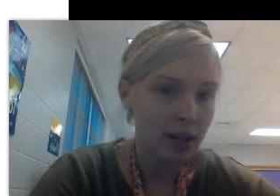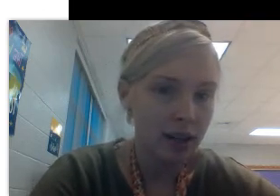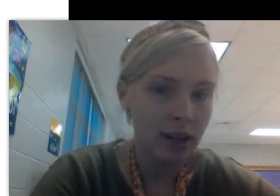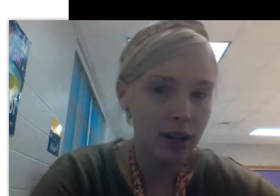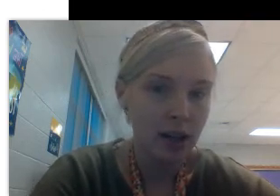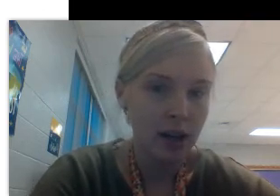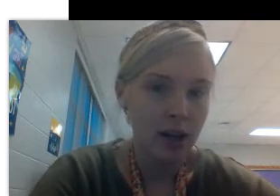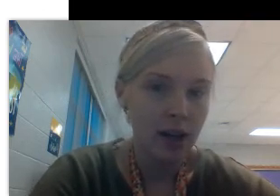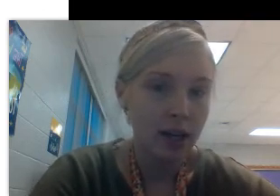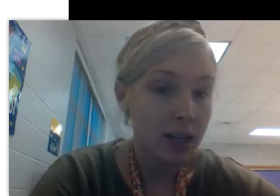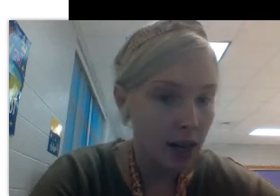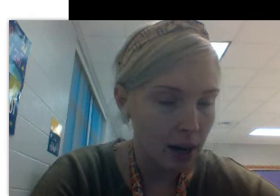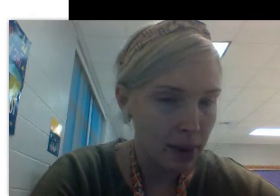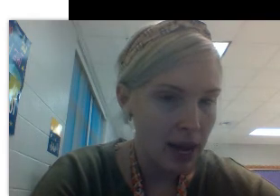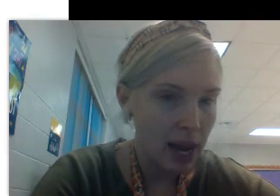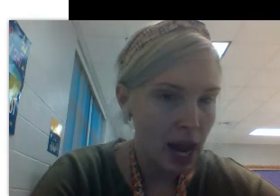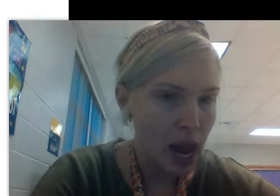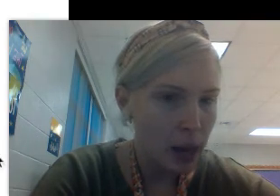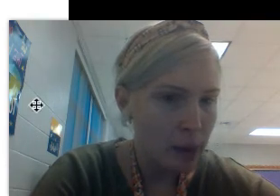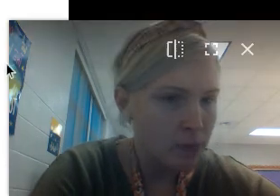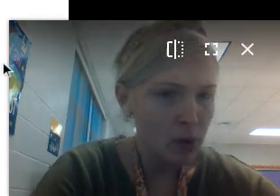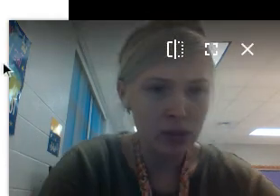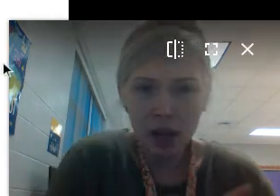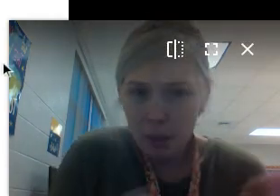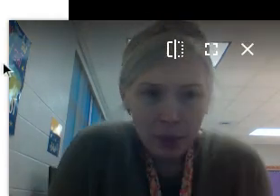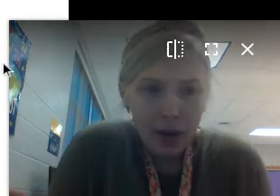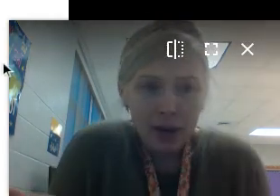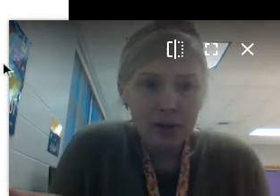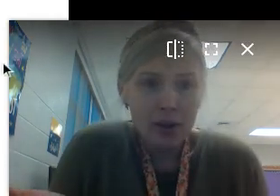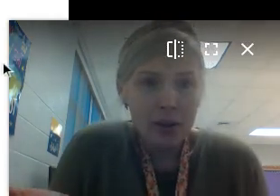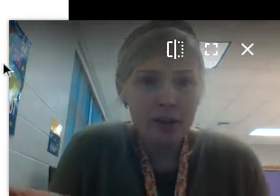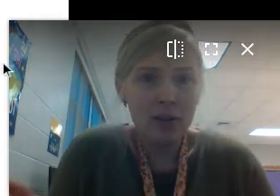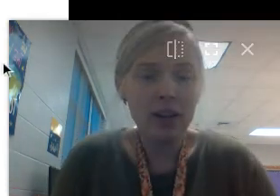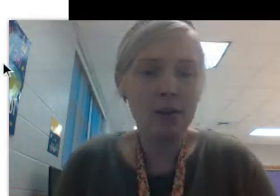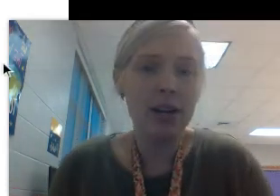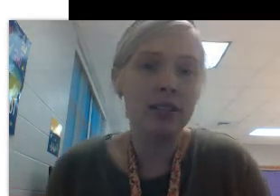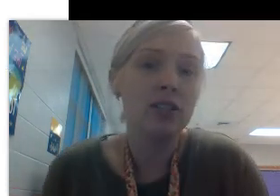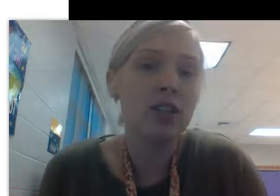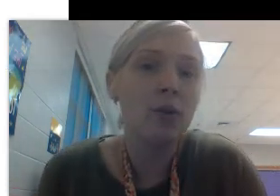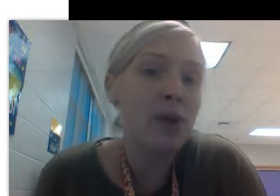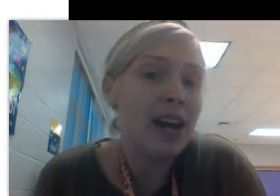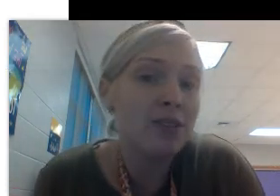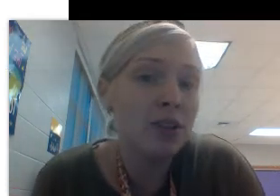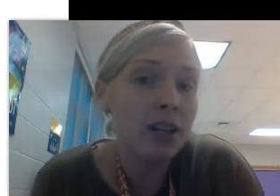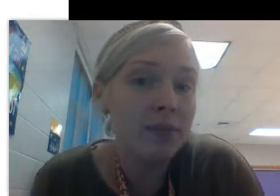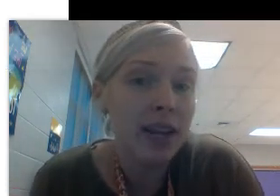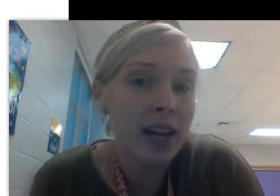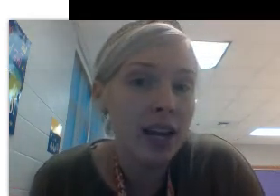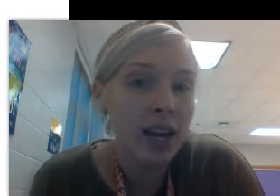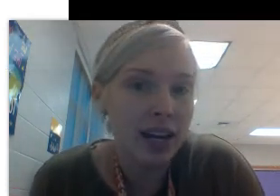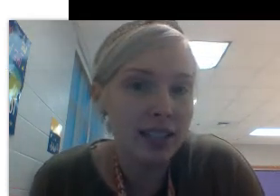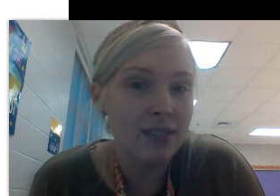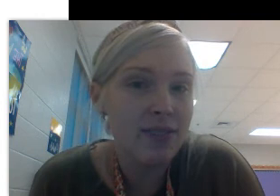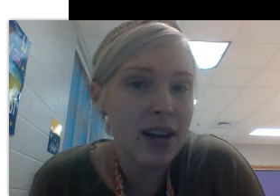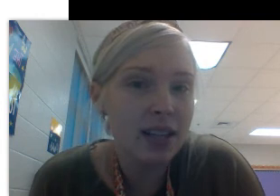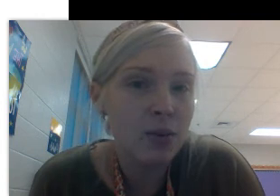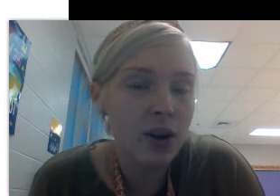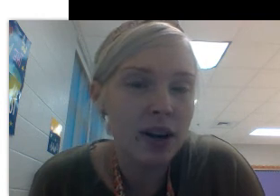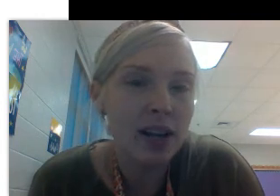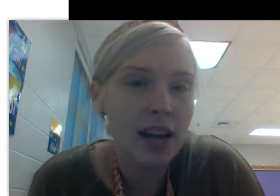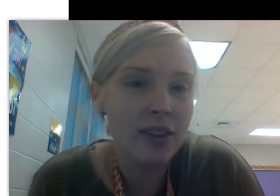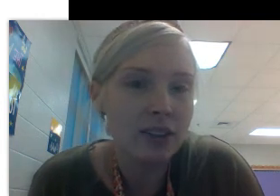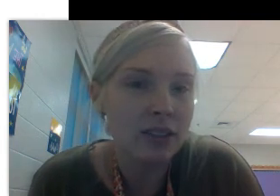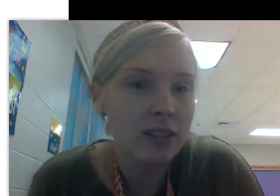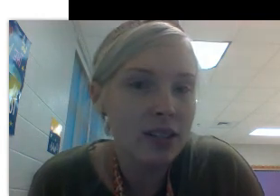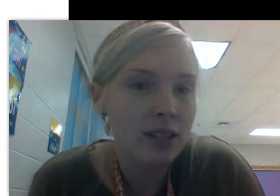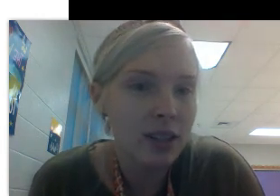run, come, and boots. But I don't know what our vocab word is. So we have to look, and it says find the